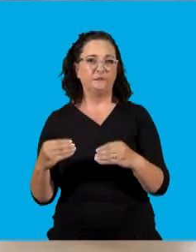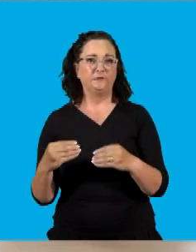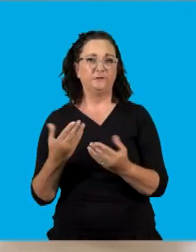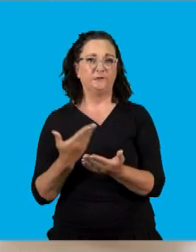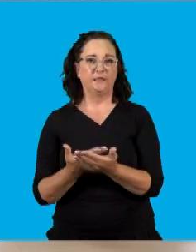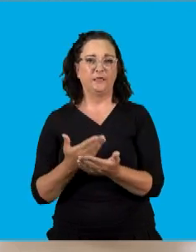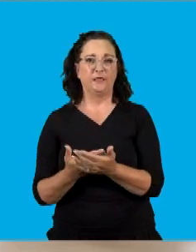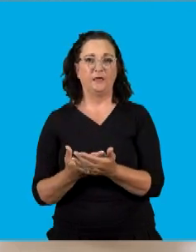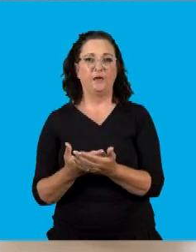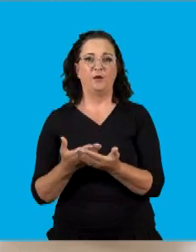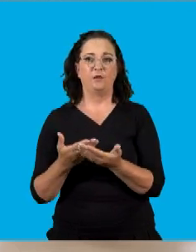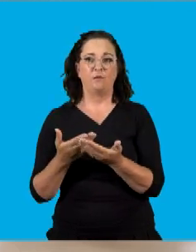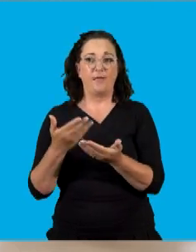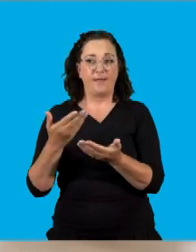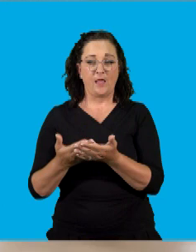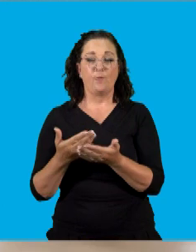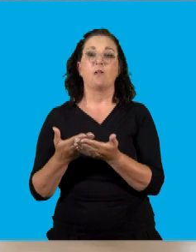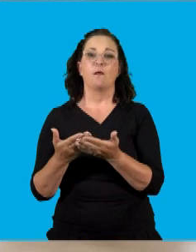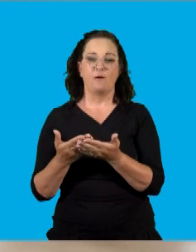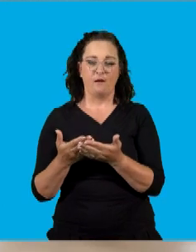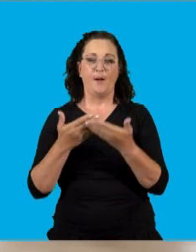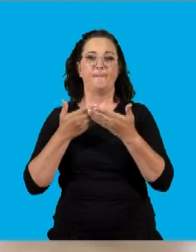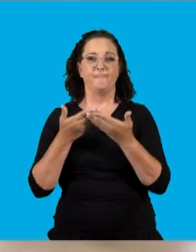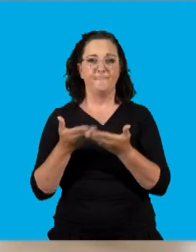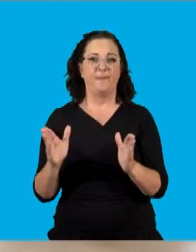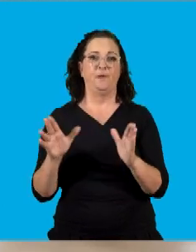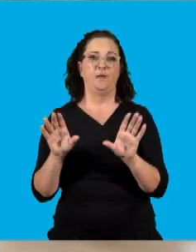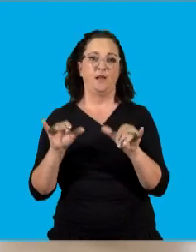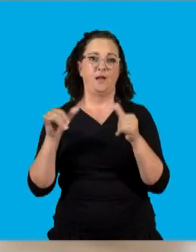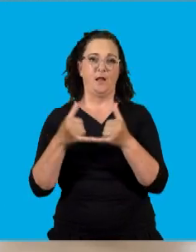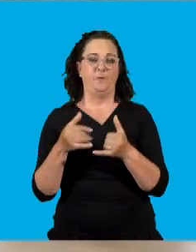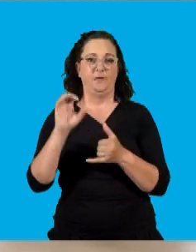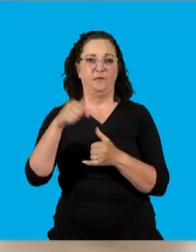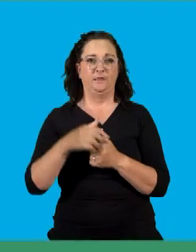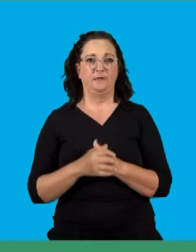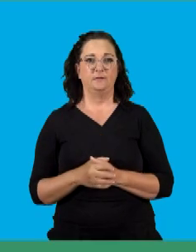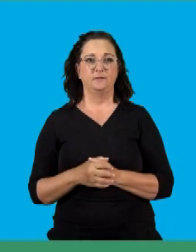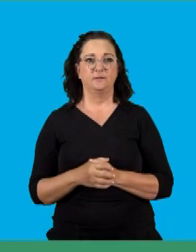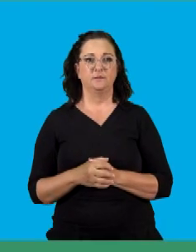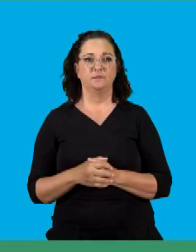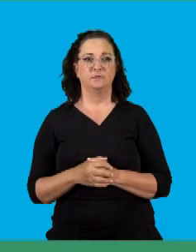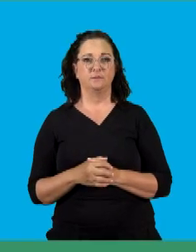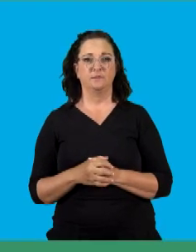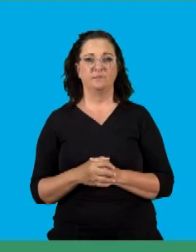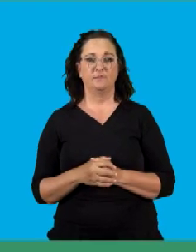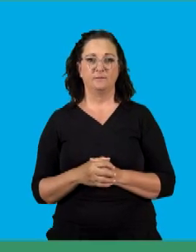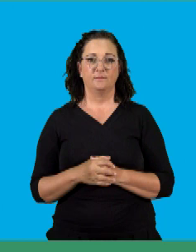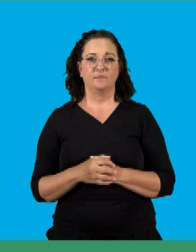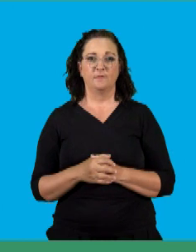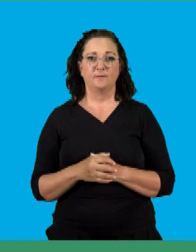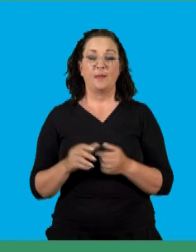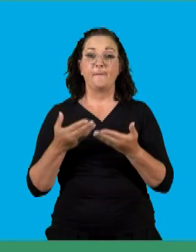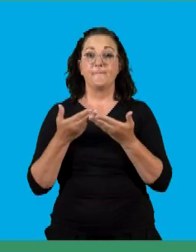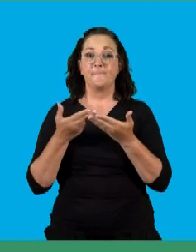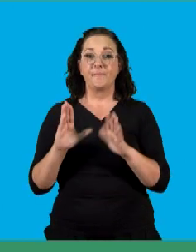shares? So it is the public company. So with this statement again, it also informs us